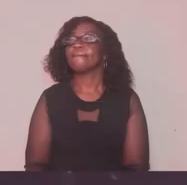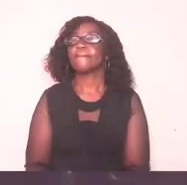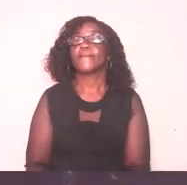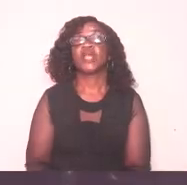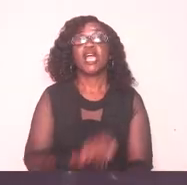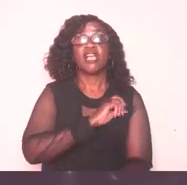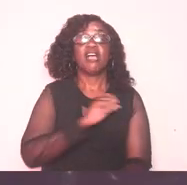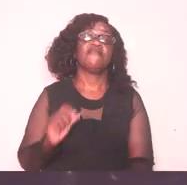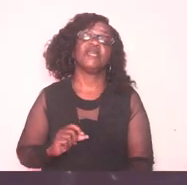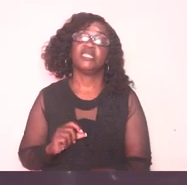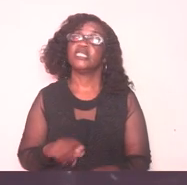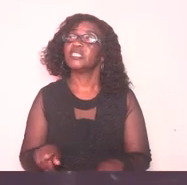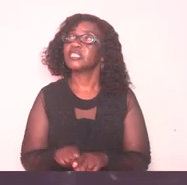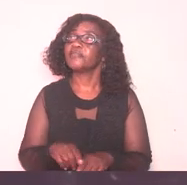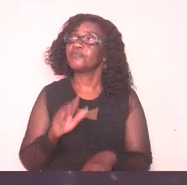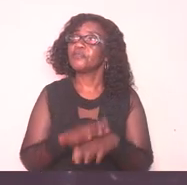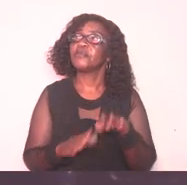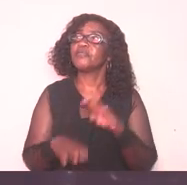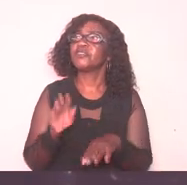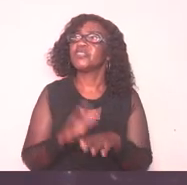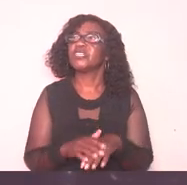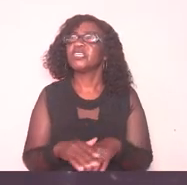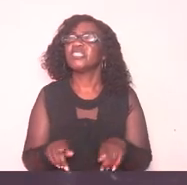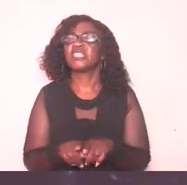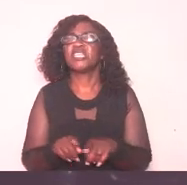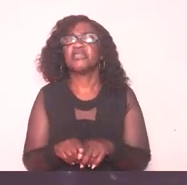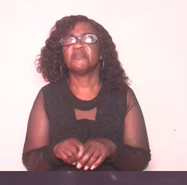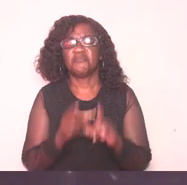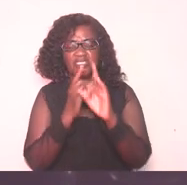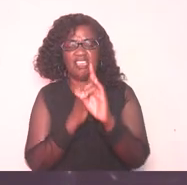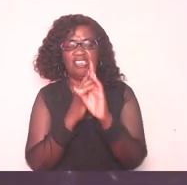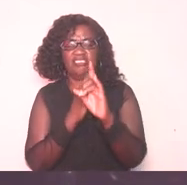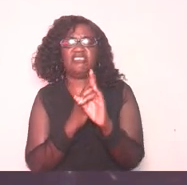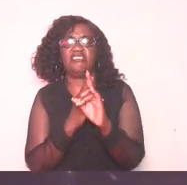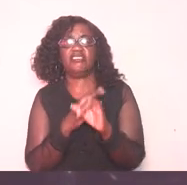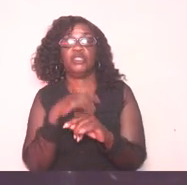The government case is largely built on the fantasy that tries to escape some societal